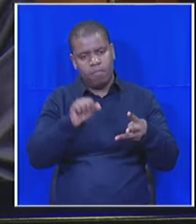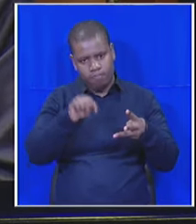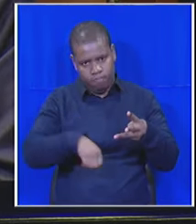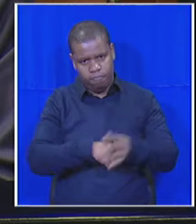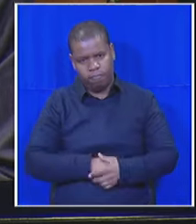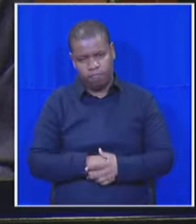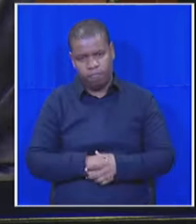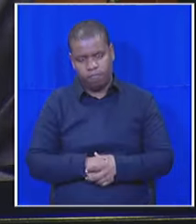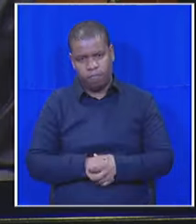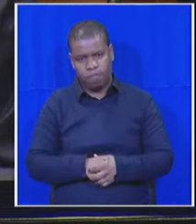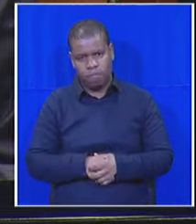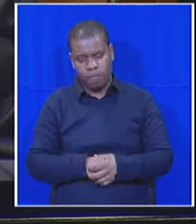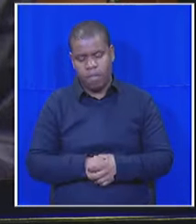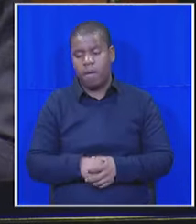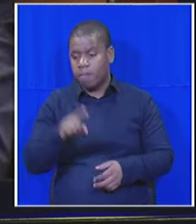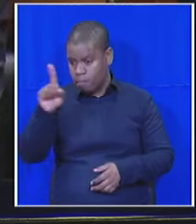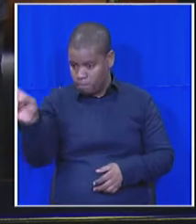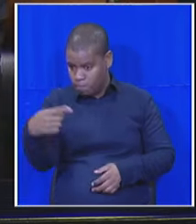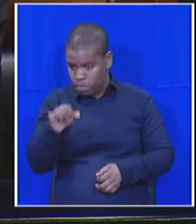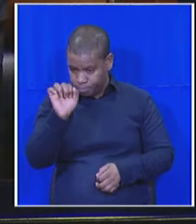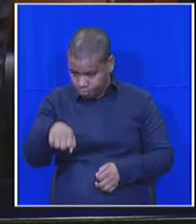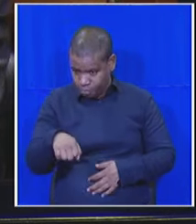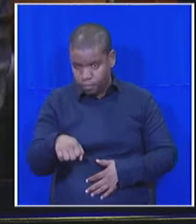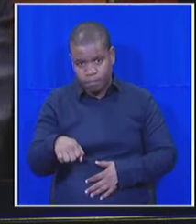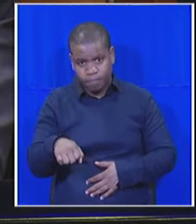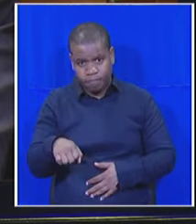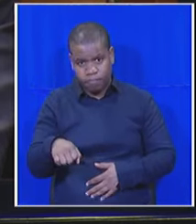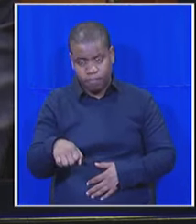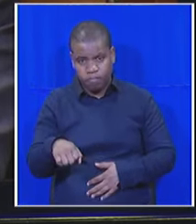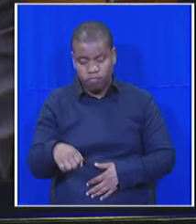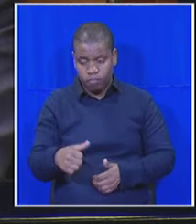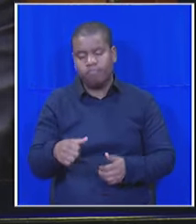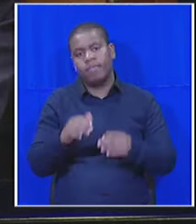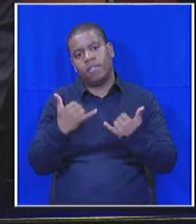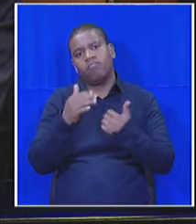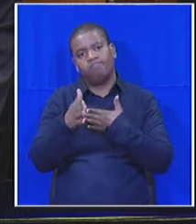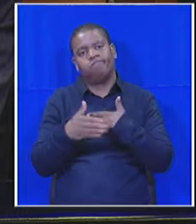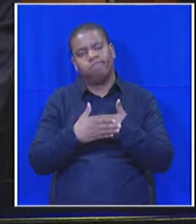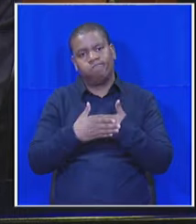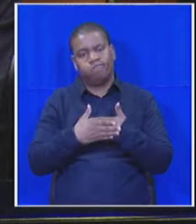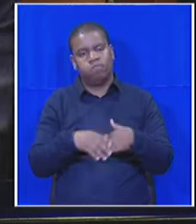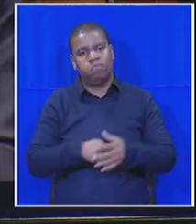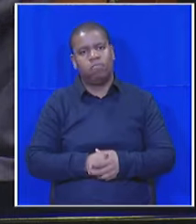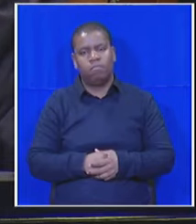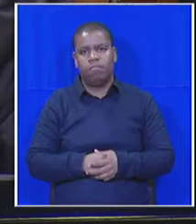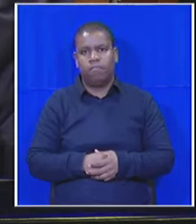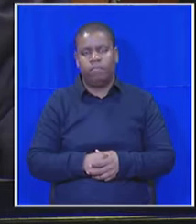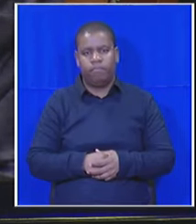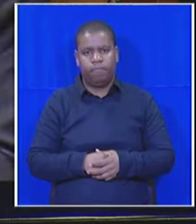button. Have all members voted? The voting session is now closed.